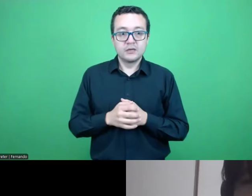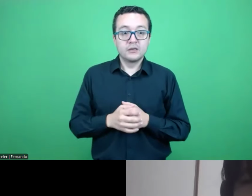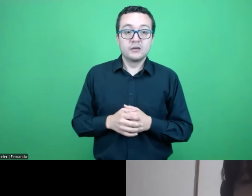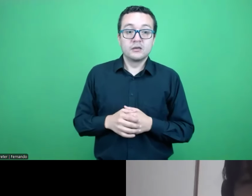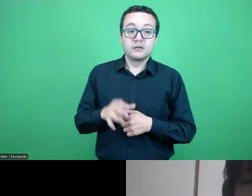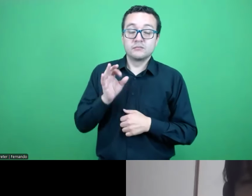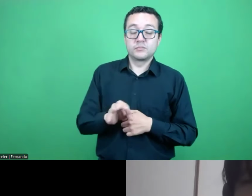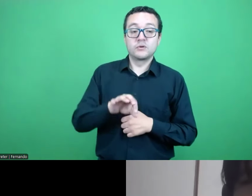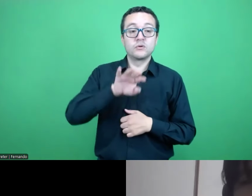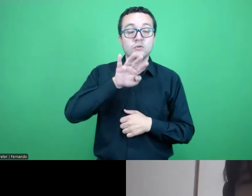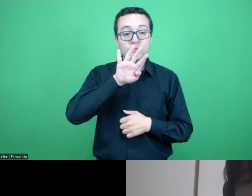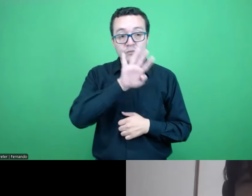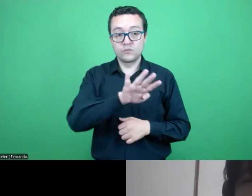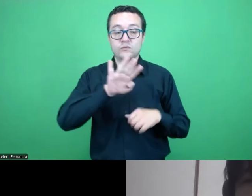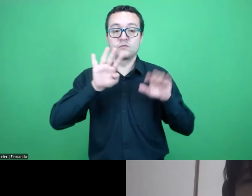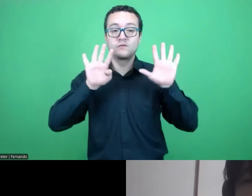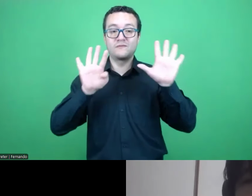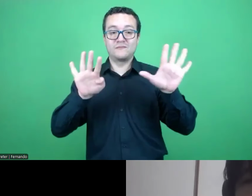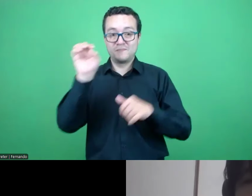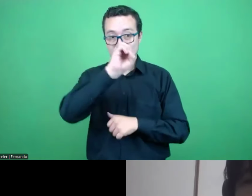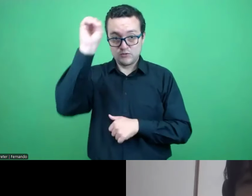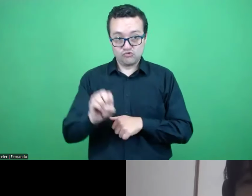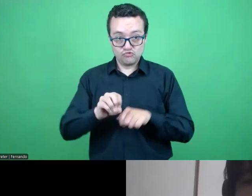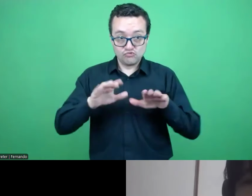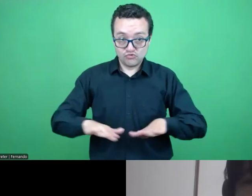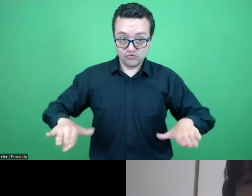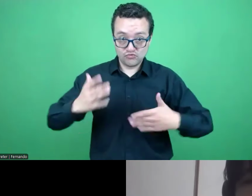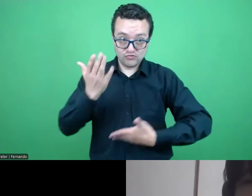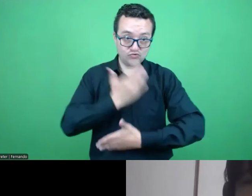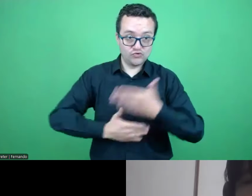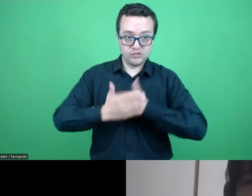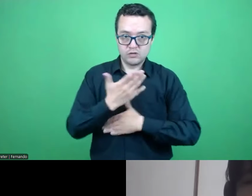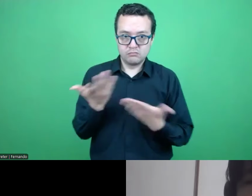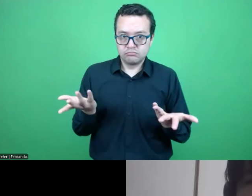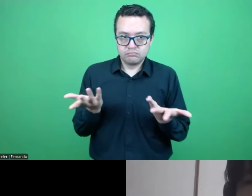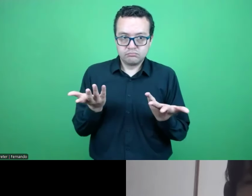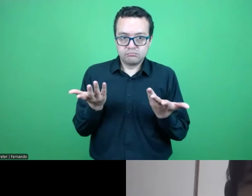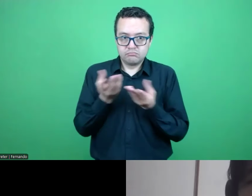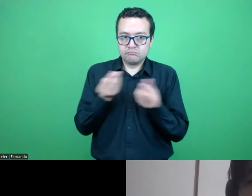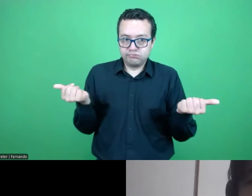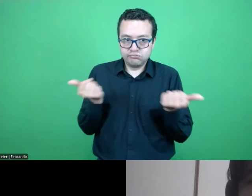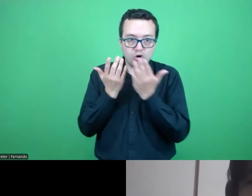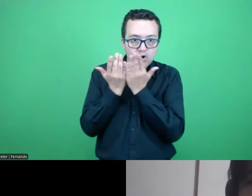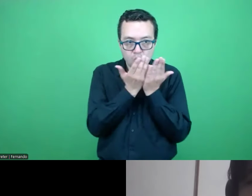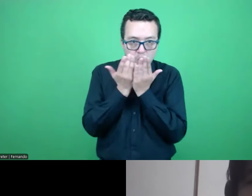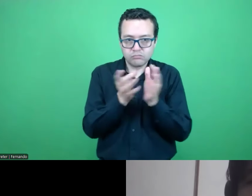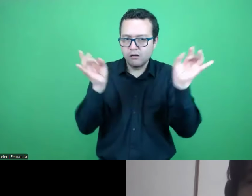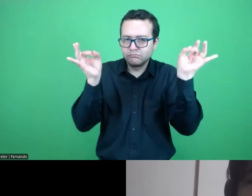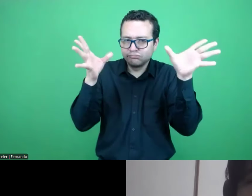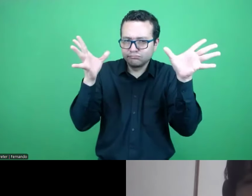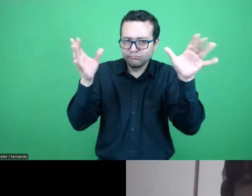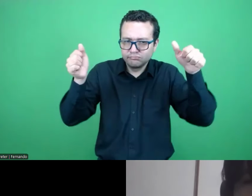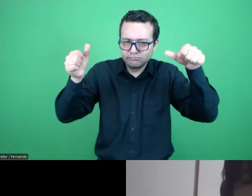right? Knowing that we are trying to keep track of SDGs and there is specific target on the